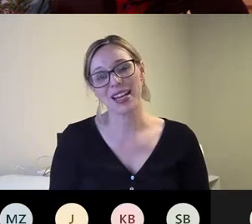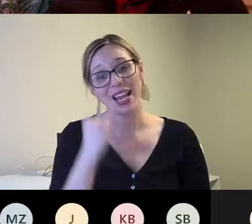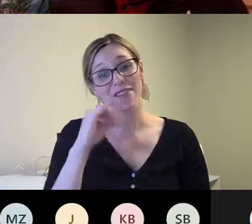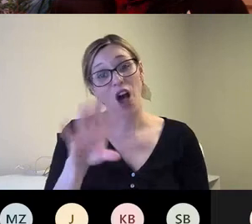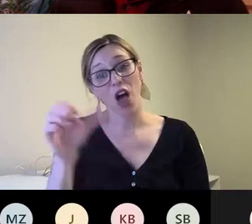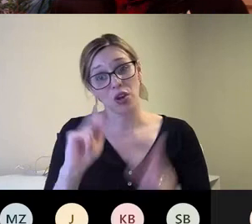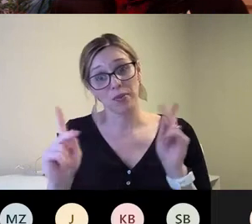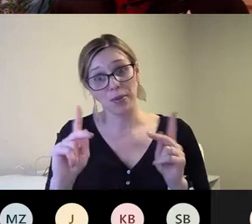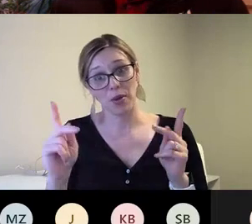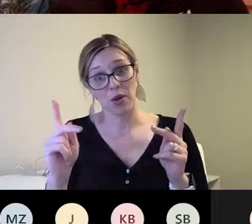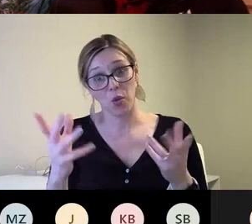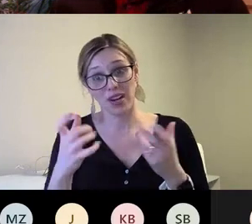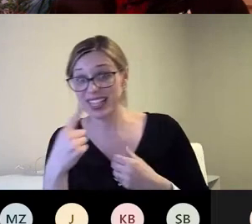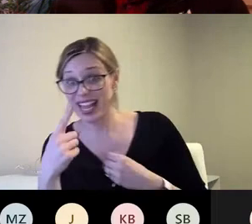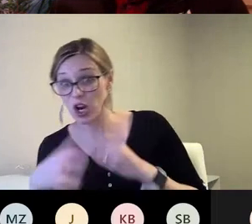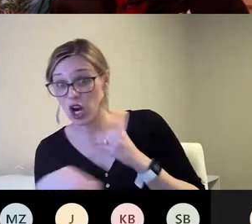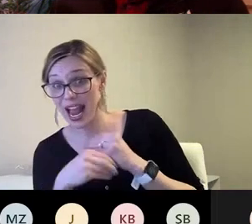we adjourn.